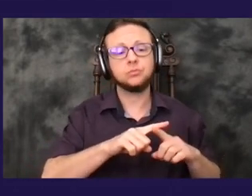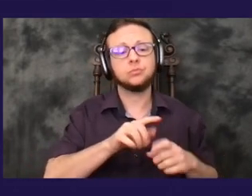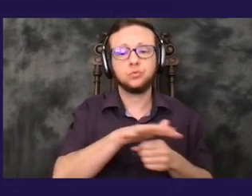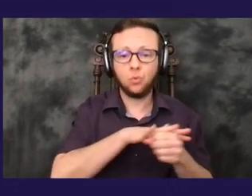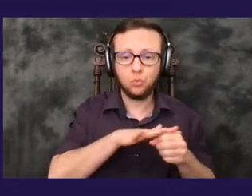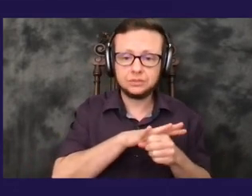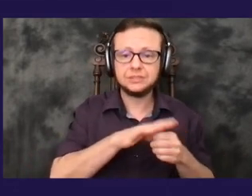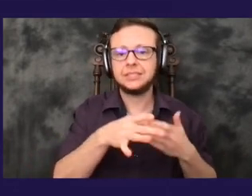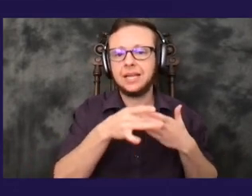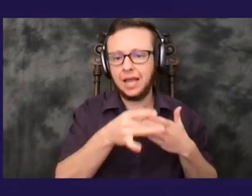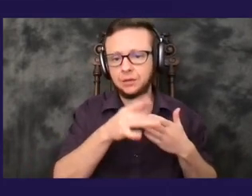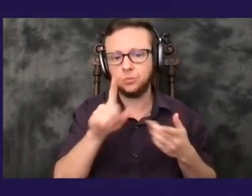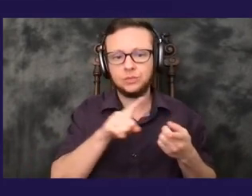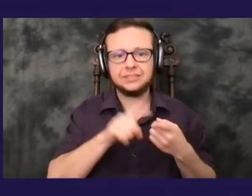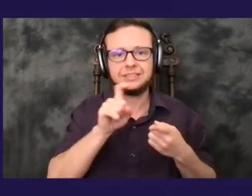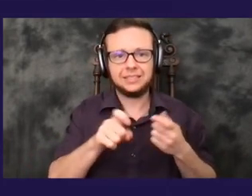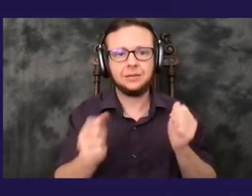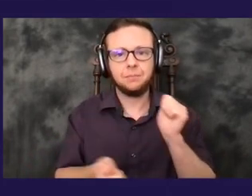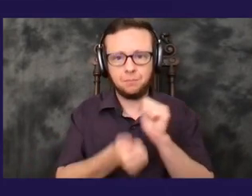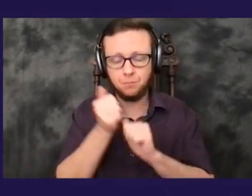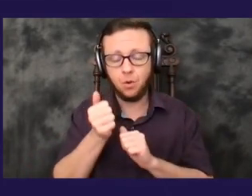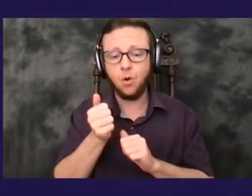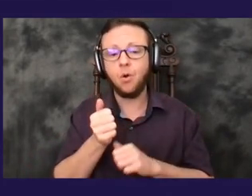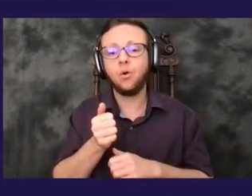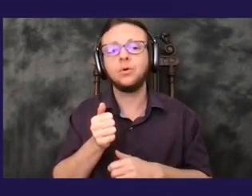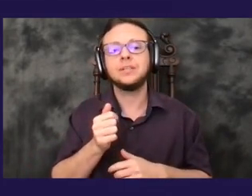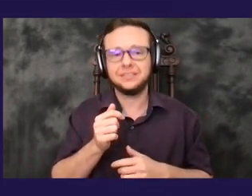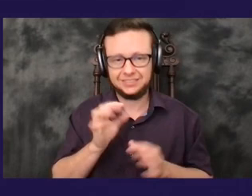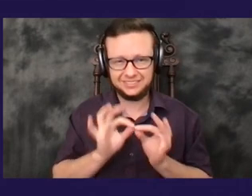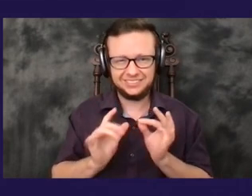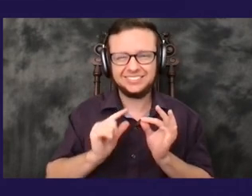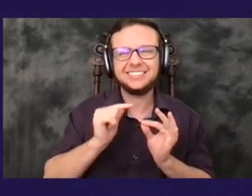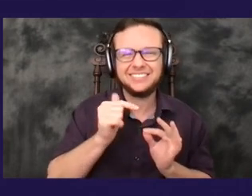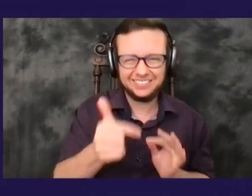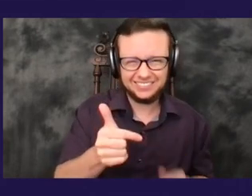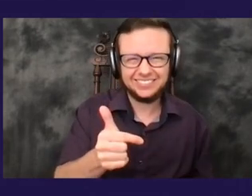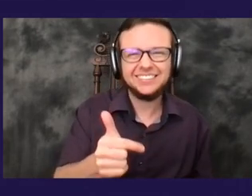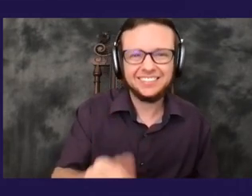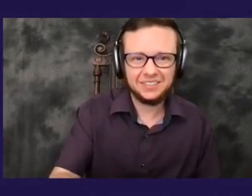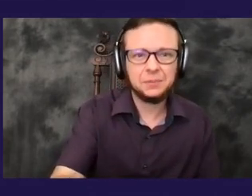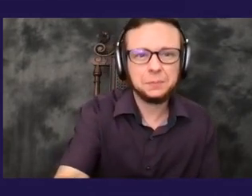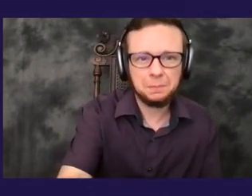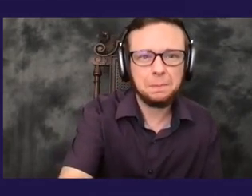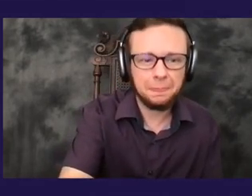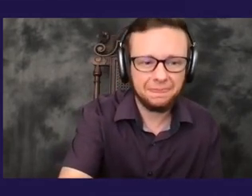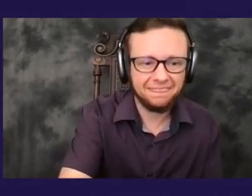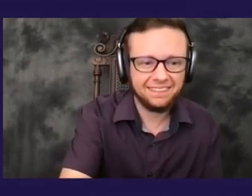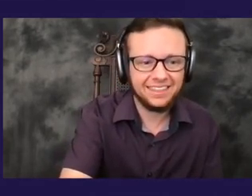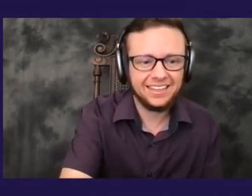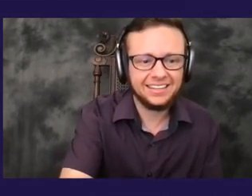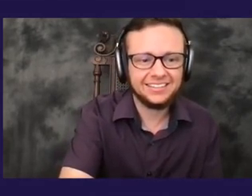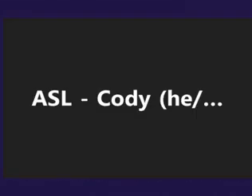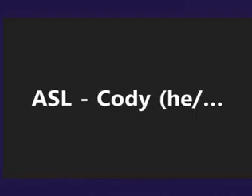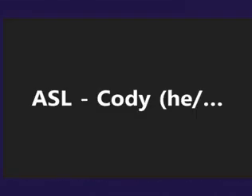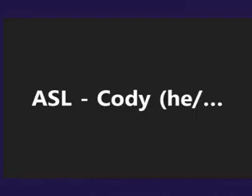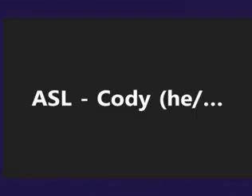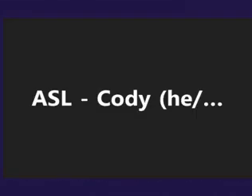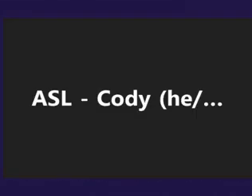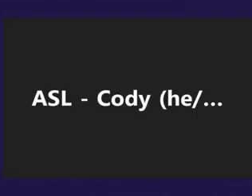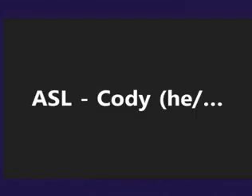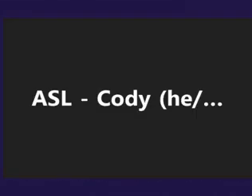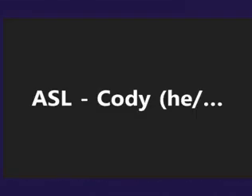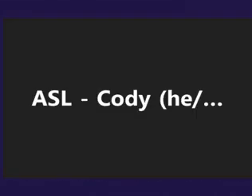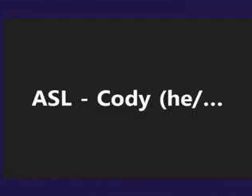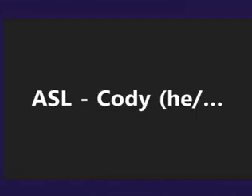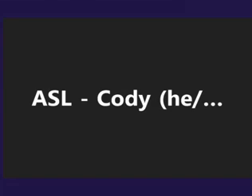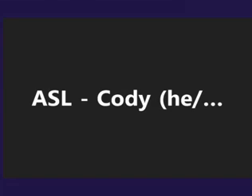most. While mis and disinformation is nothing new, we all know that, the infodemic created during the COVID-19 pandemic reached